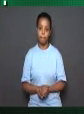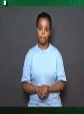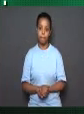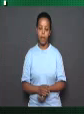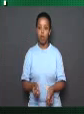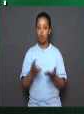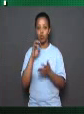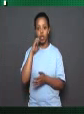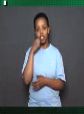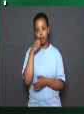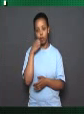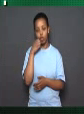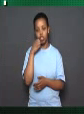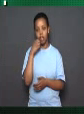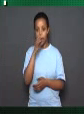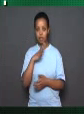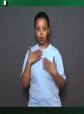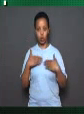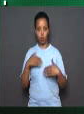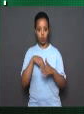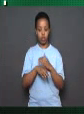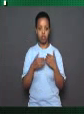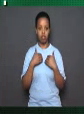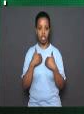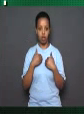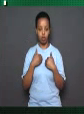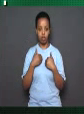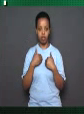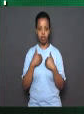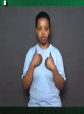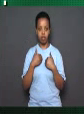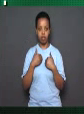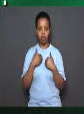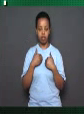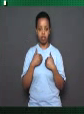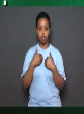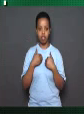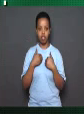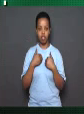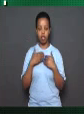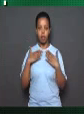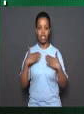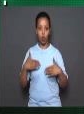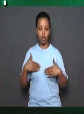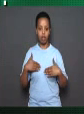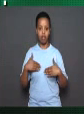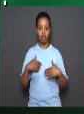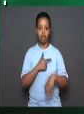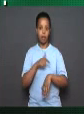Most enzymes in the human body will shut down at a body temperature